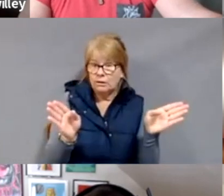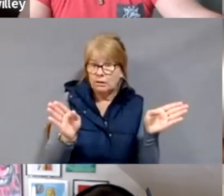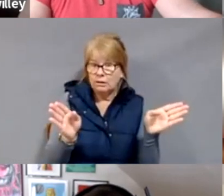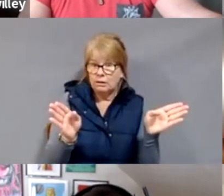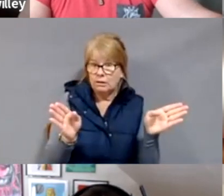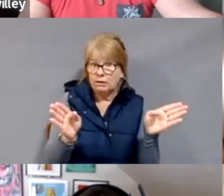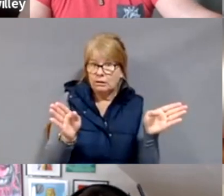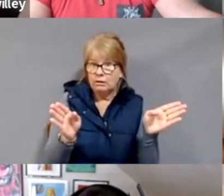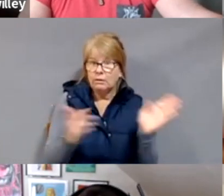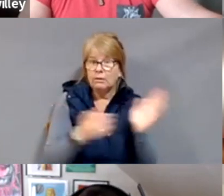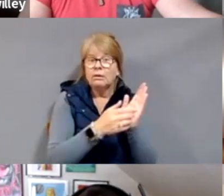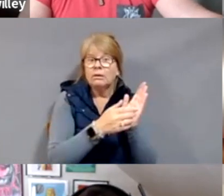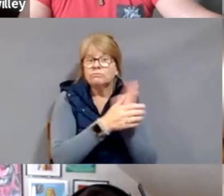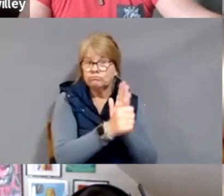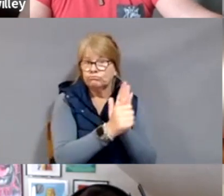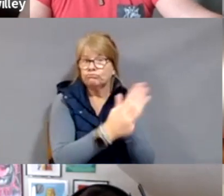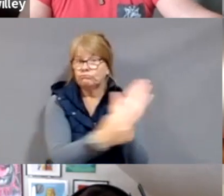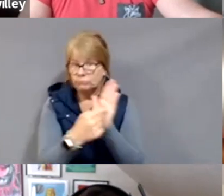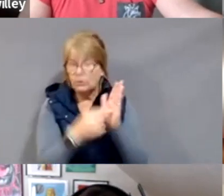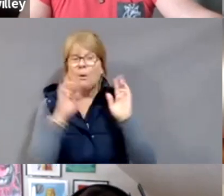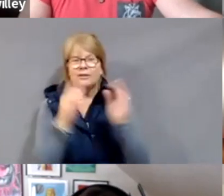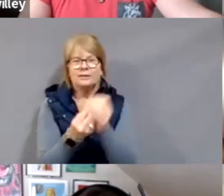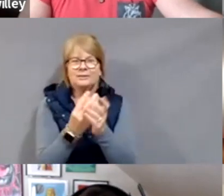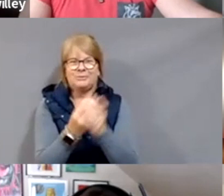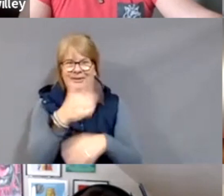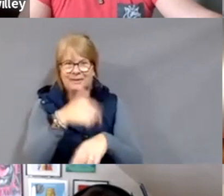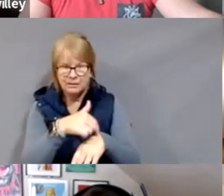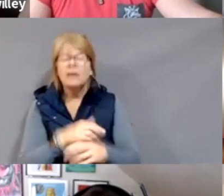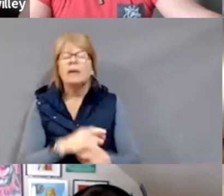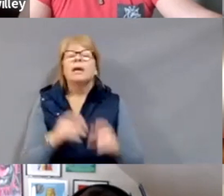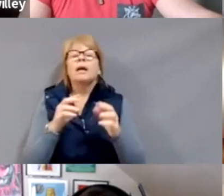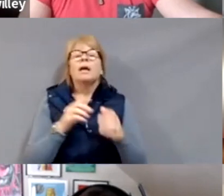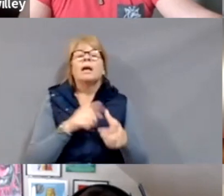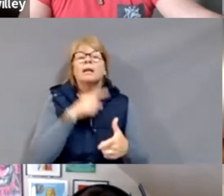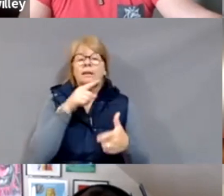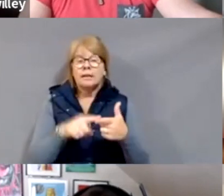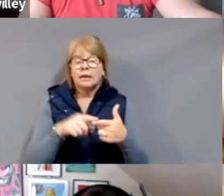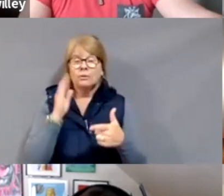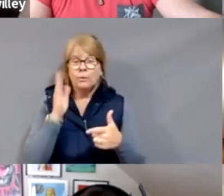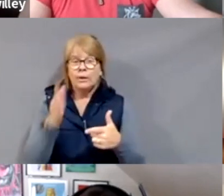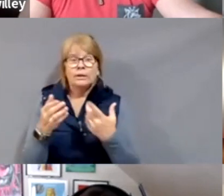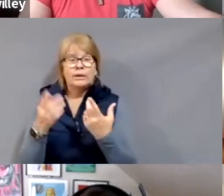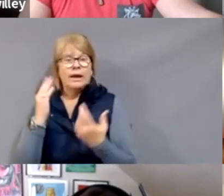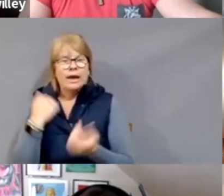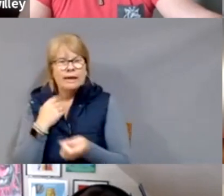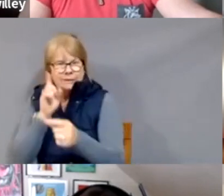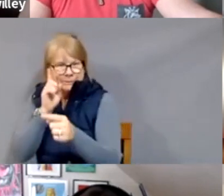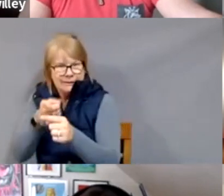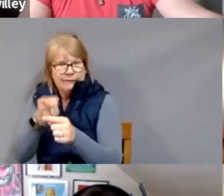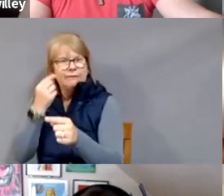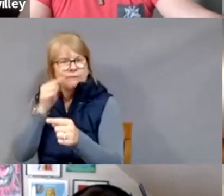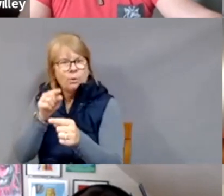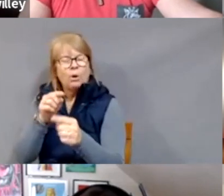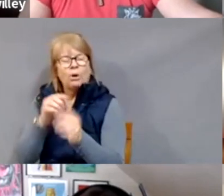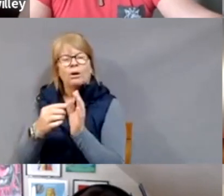probably in the spring, hopefully in the spring again. And then we'll be doing show specific auditions. And